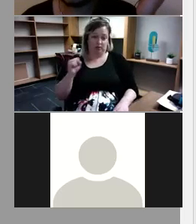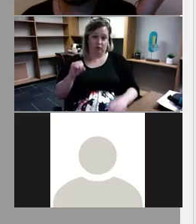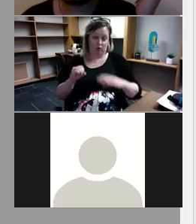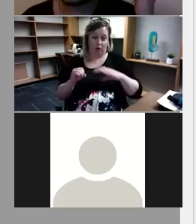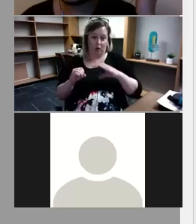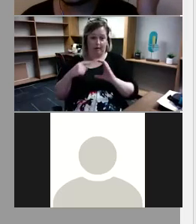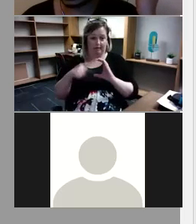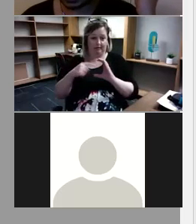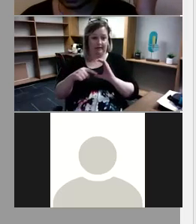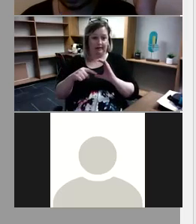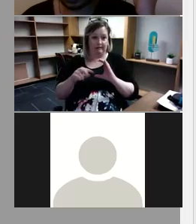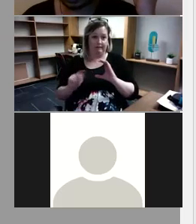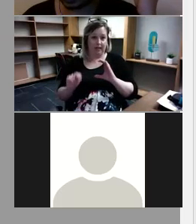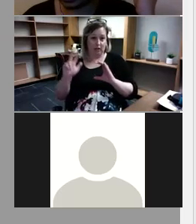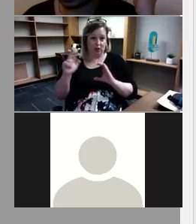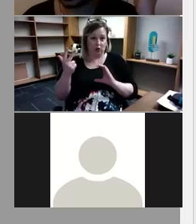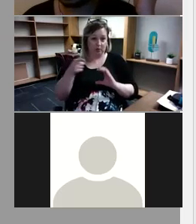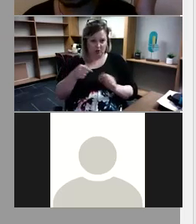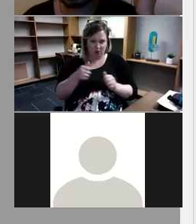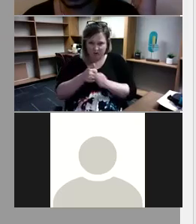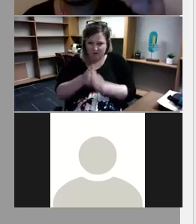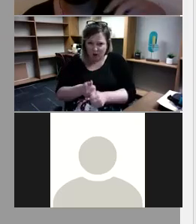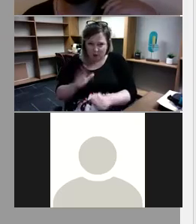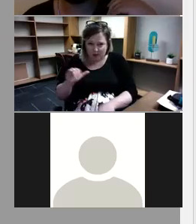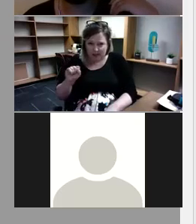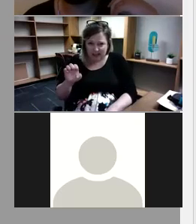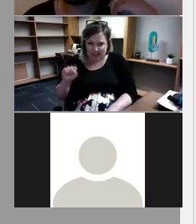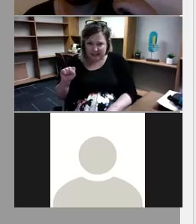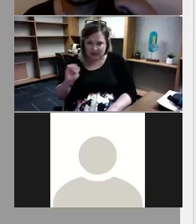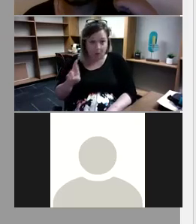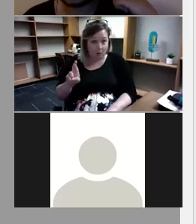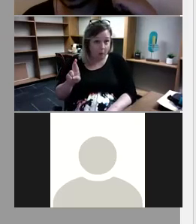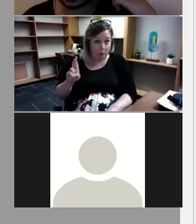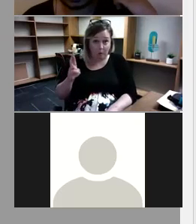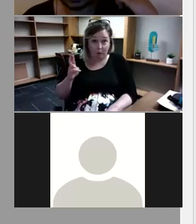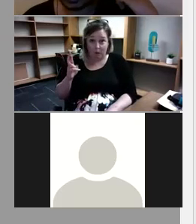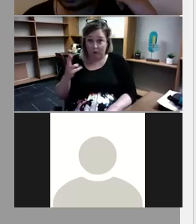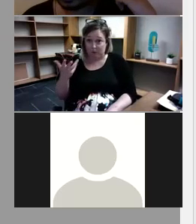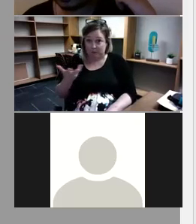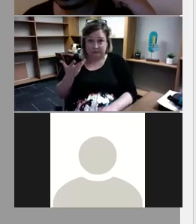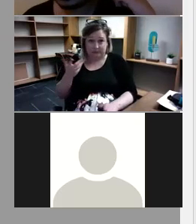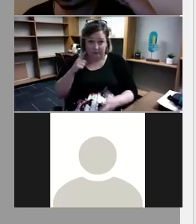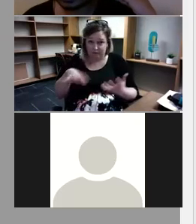guys following these cases, or are you lost? Because I've been going over these examples a bit quicker.